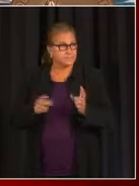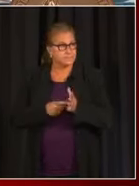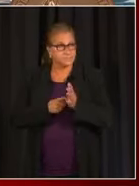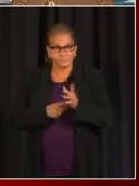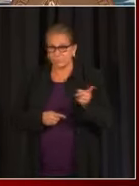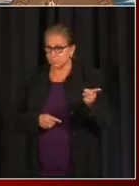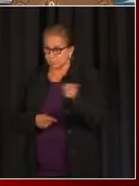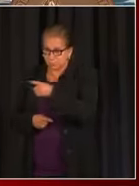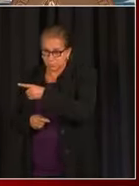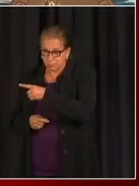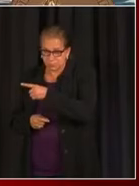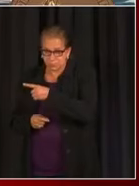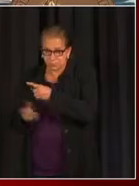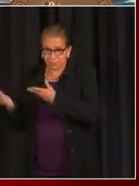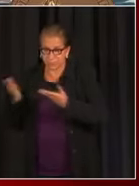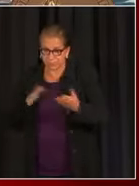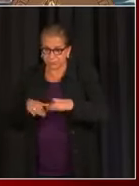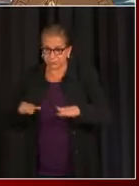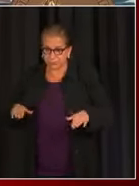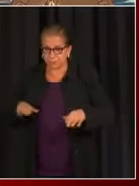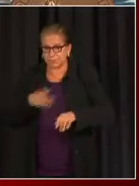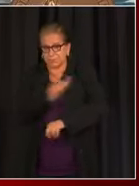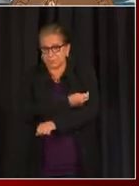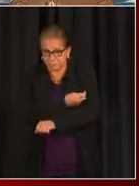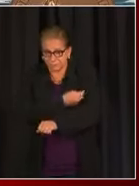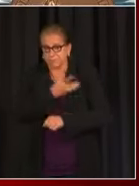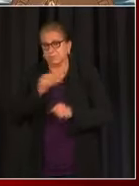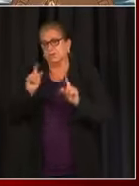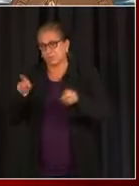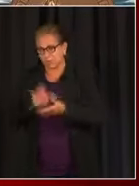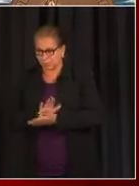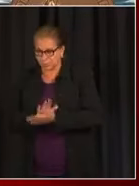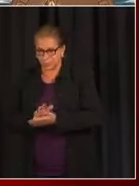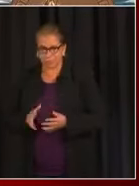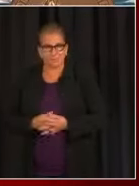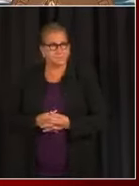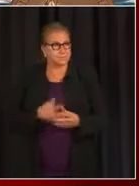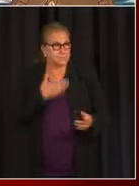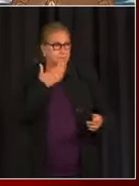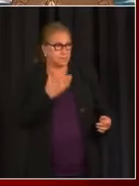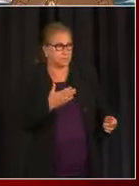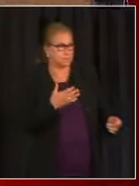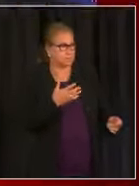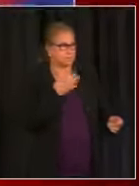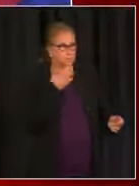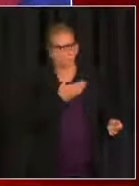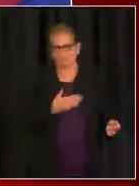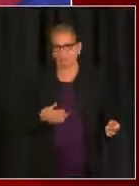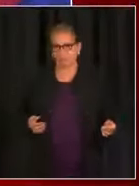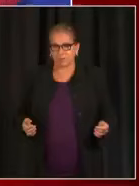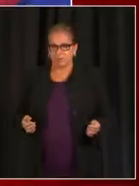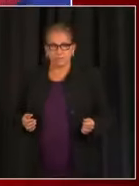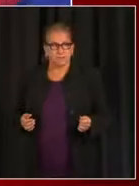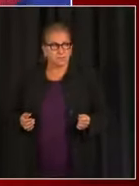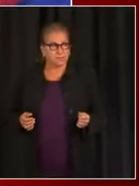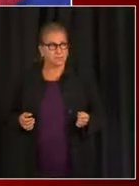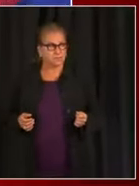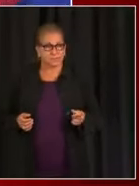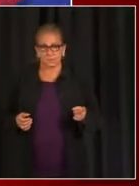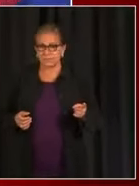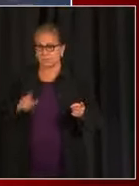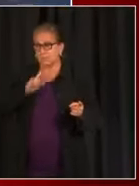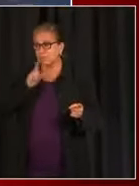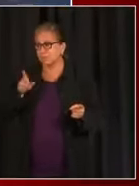and Dr. Nesbitt will say a little bit more about that. Thank you, Madam Mayor. We know that it's critically important for